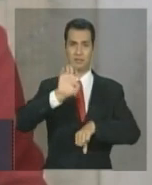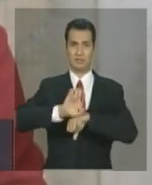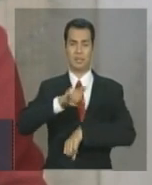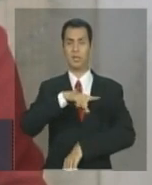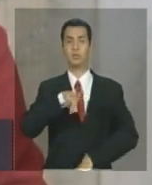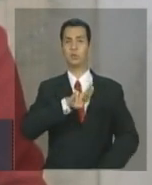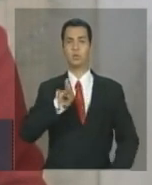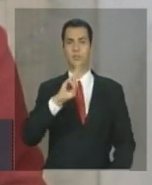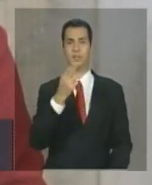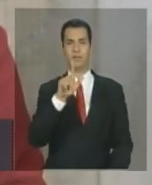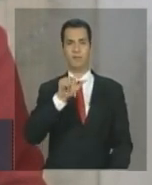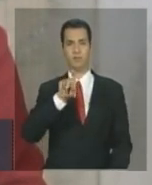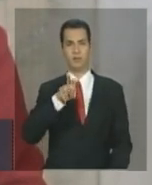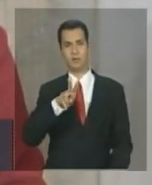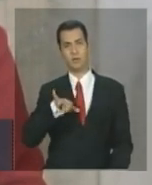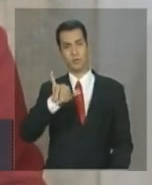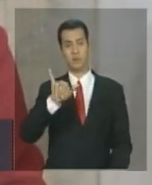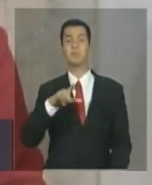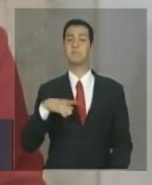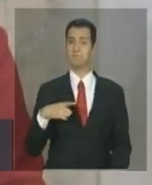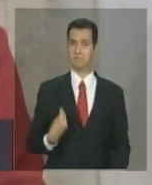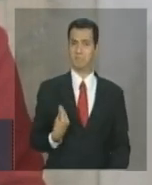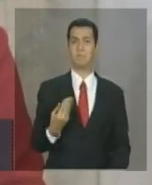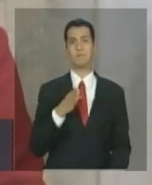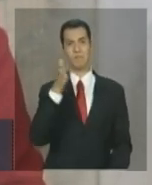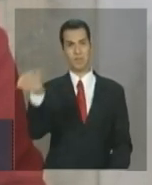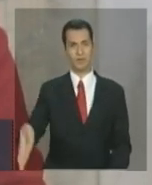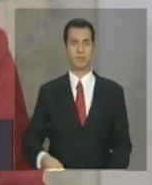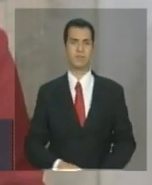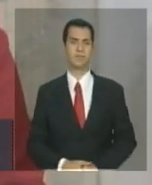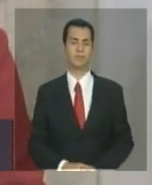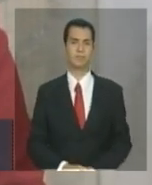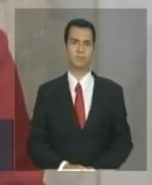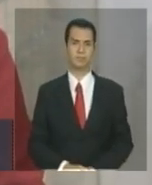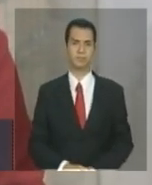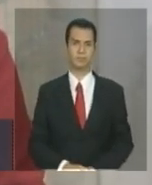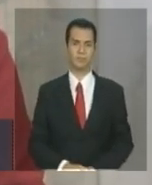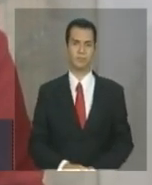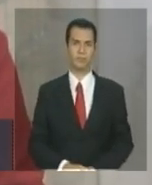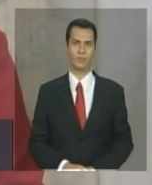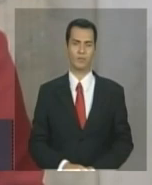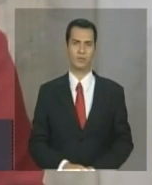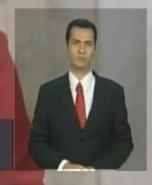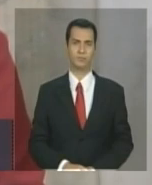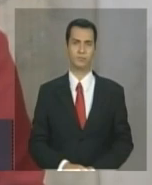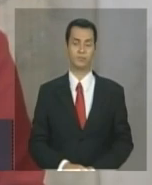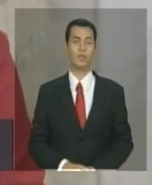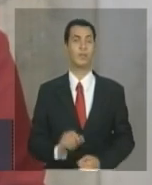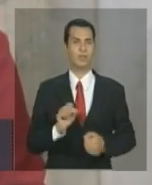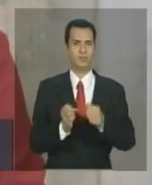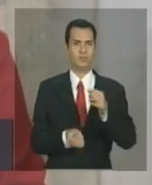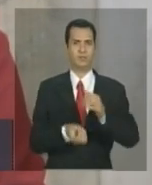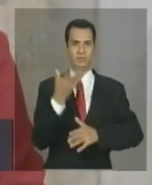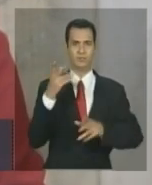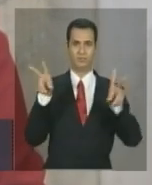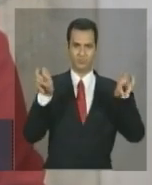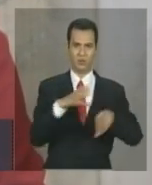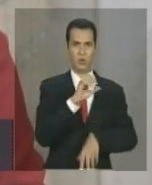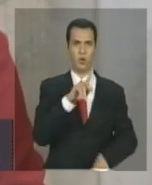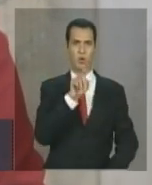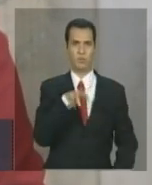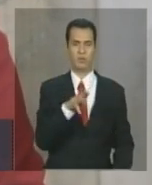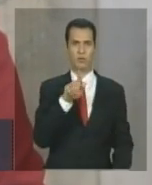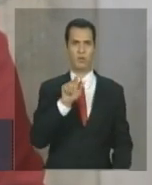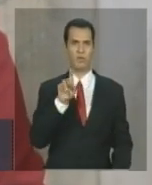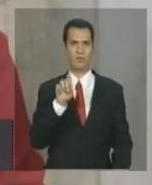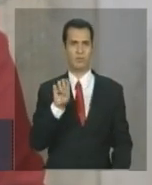attended by the U.S. Secretary of State Hillary Clinton. Essa iniciativa partiu do presidente the open Obama. The Open